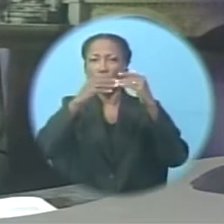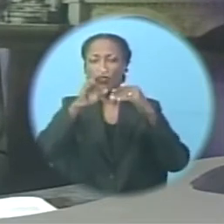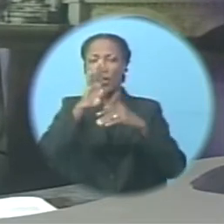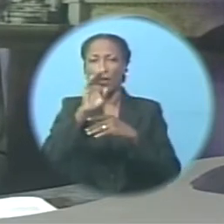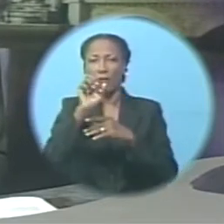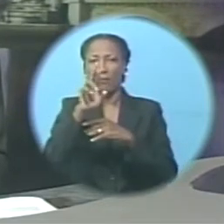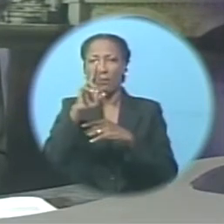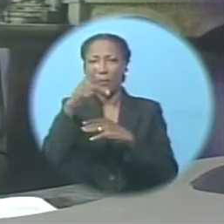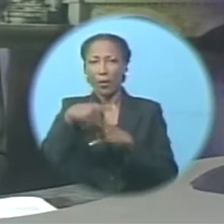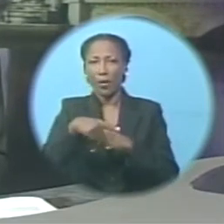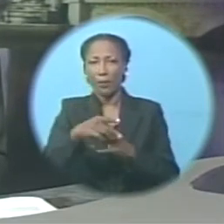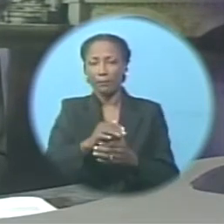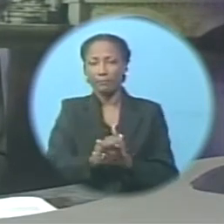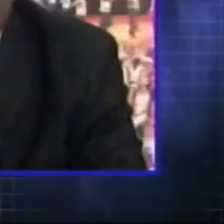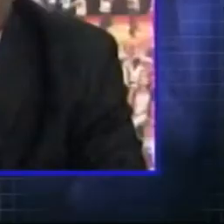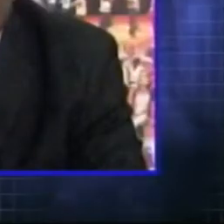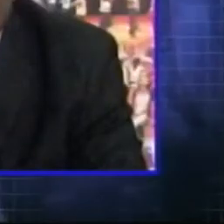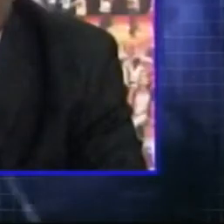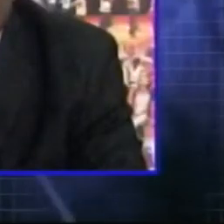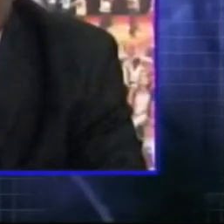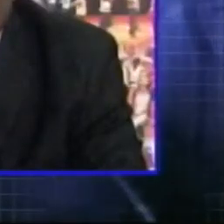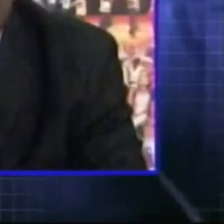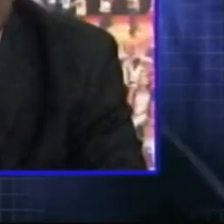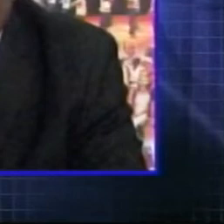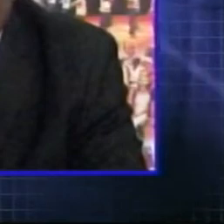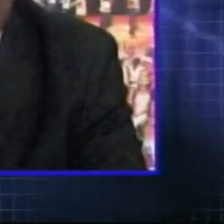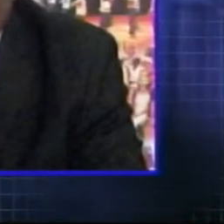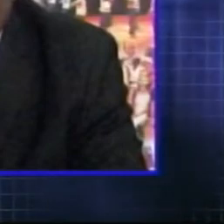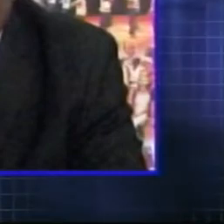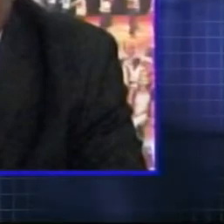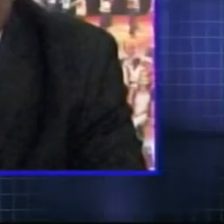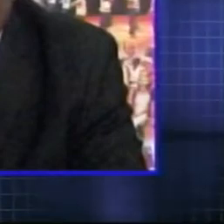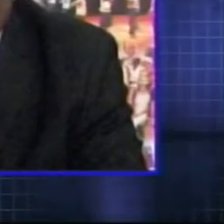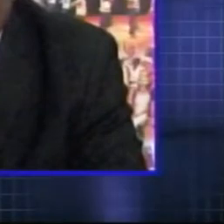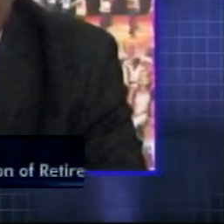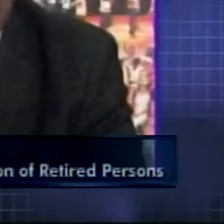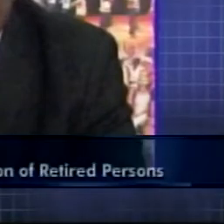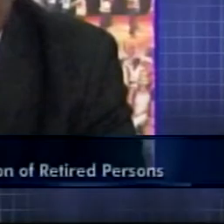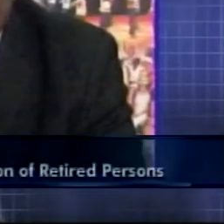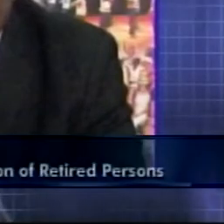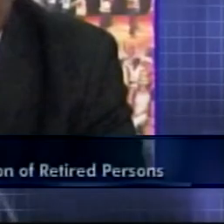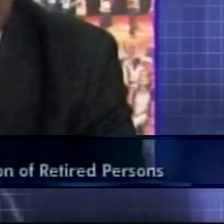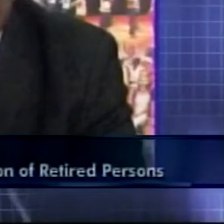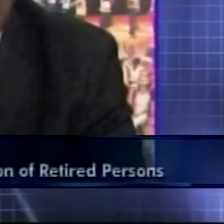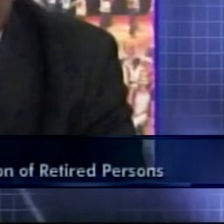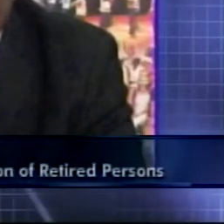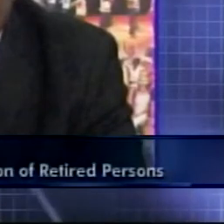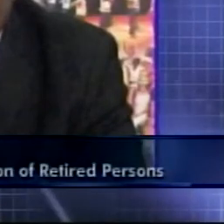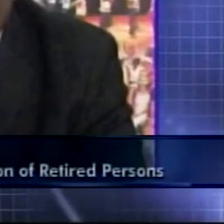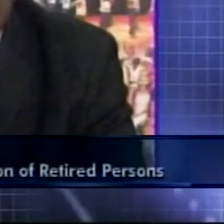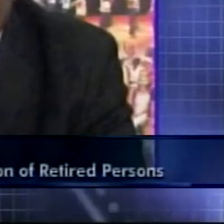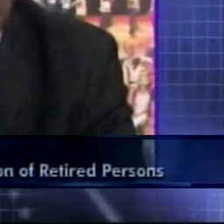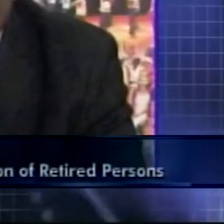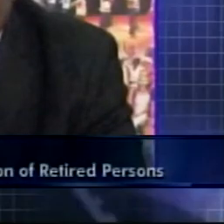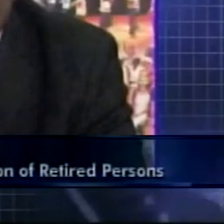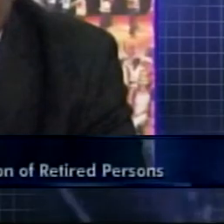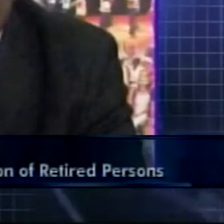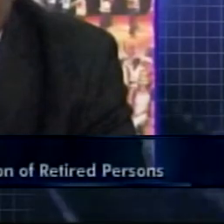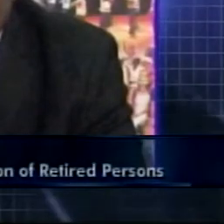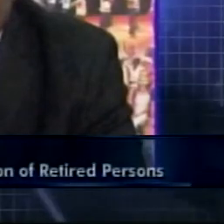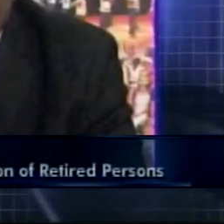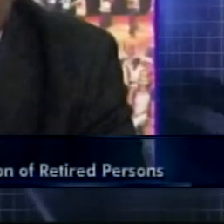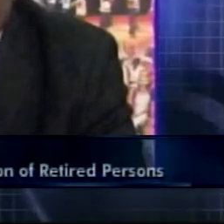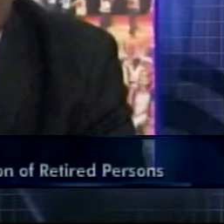BARP. We also are going to be looking in 2017 to restructure the organization. We'll be